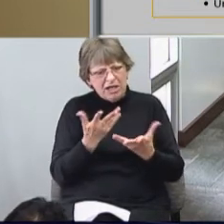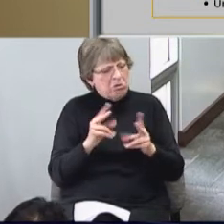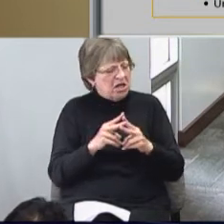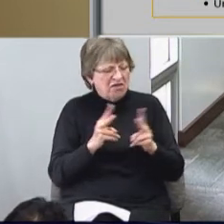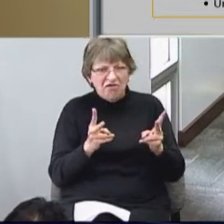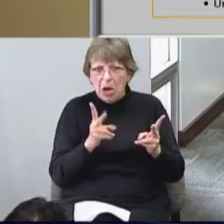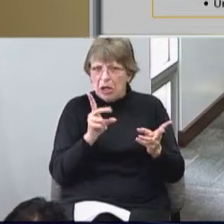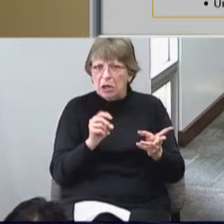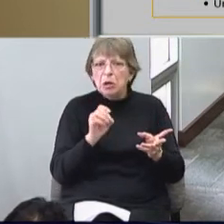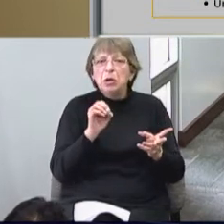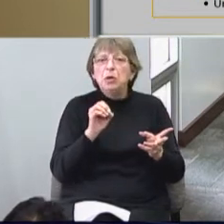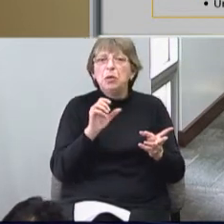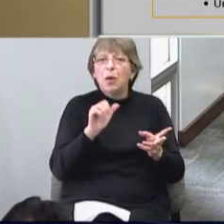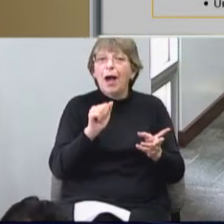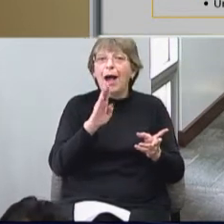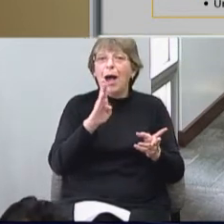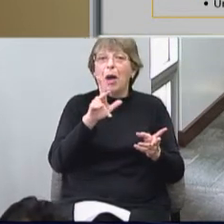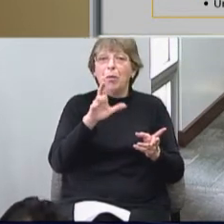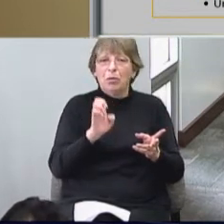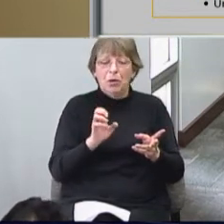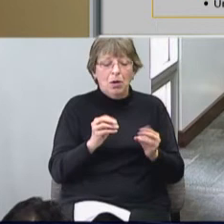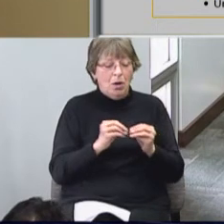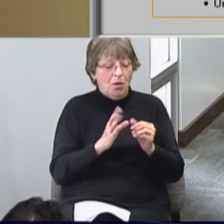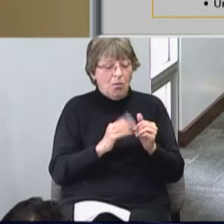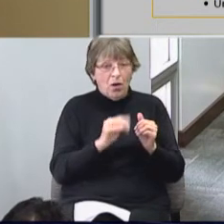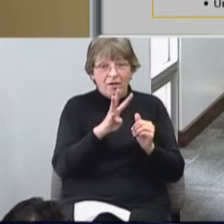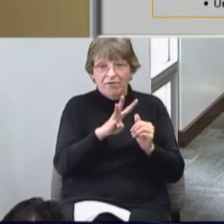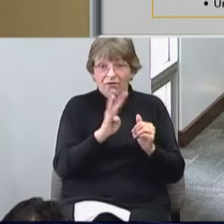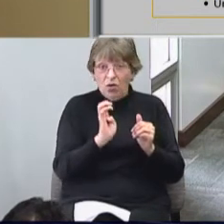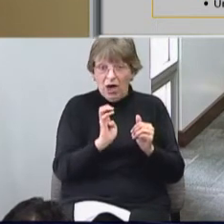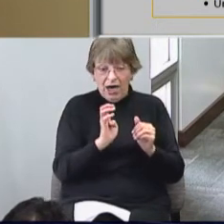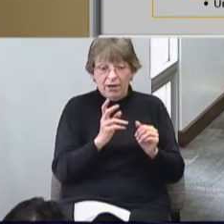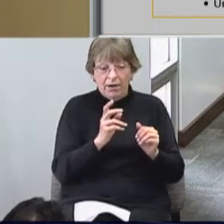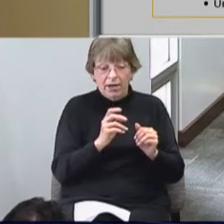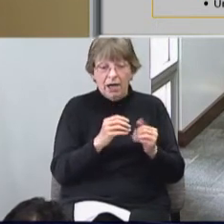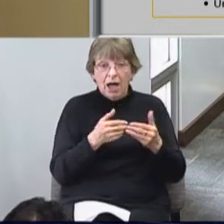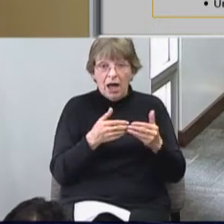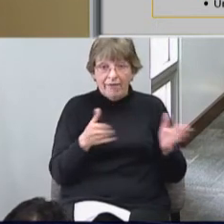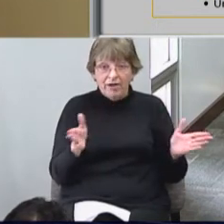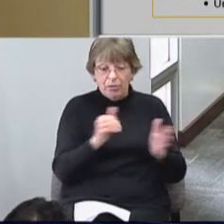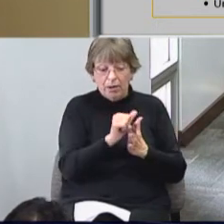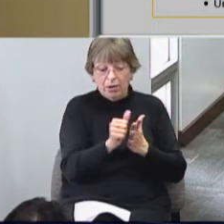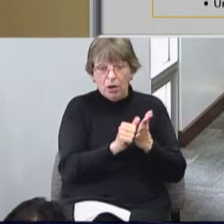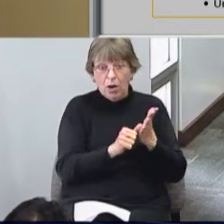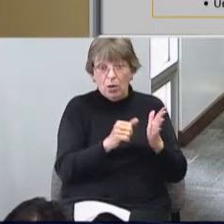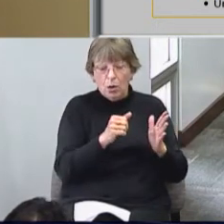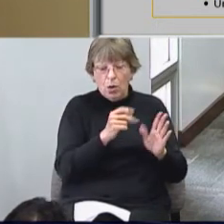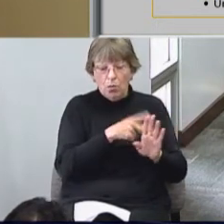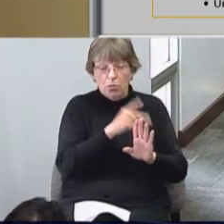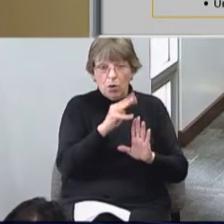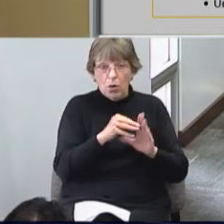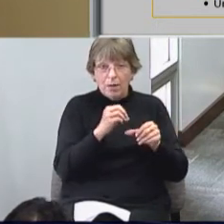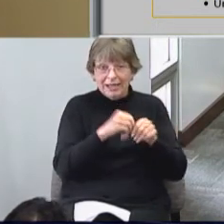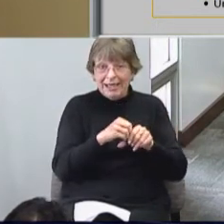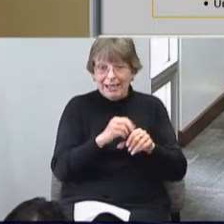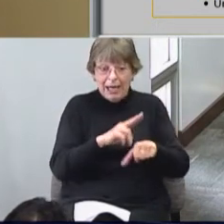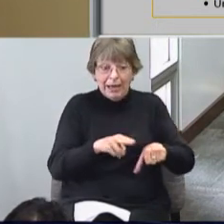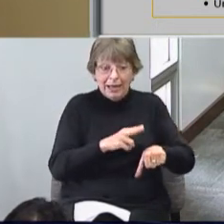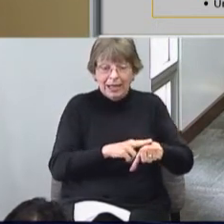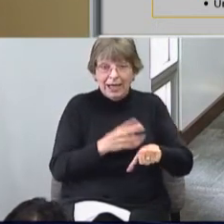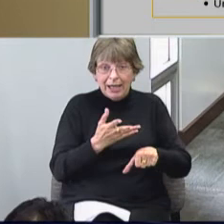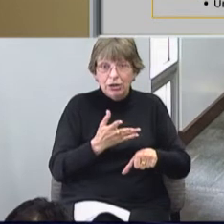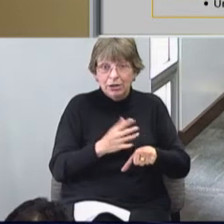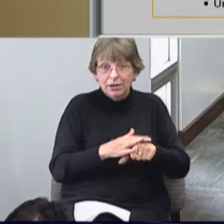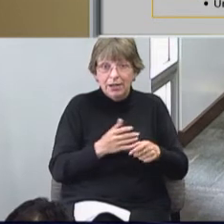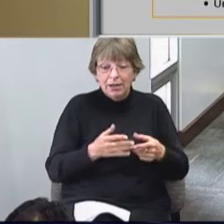doable. There are over 400 of these public art programs in the nation. And so